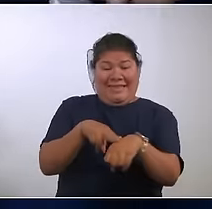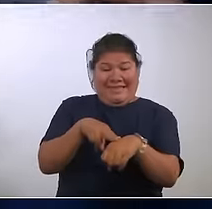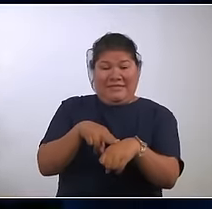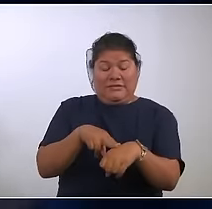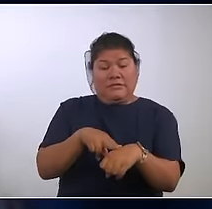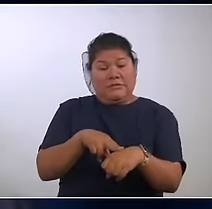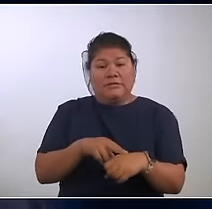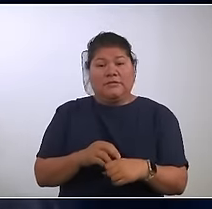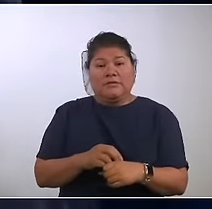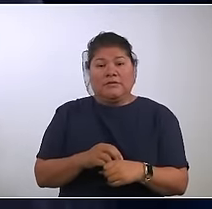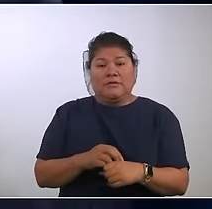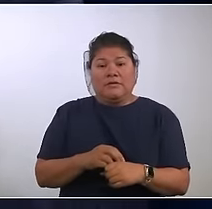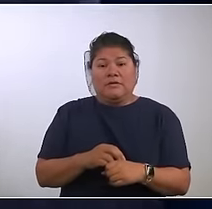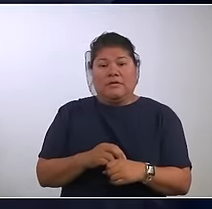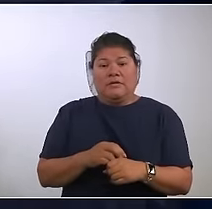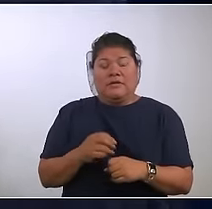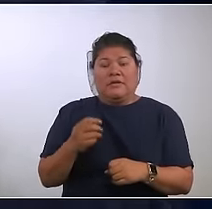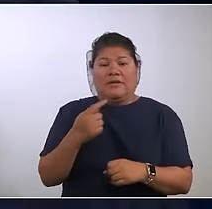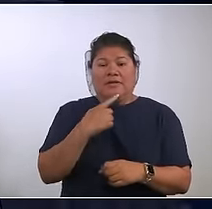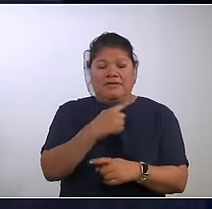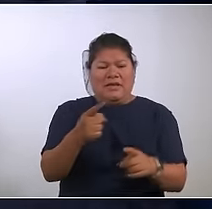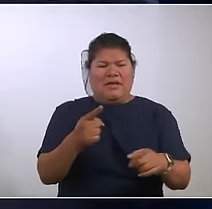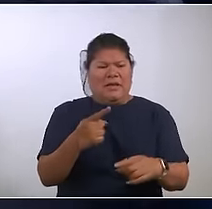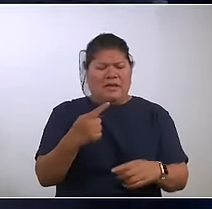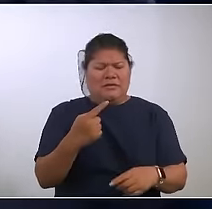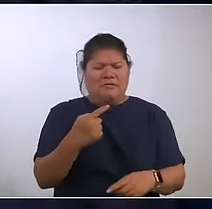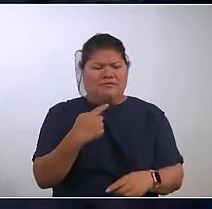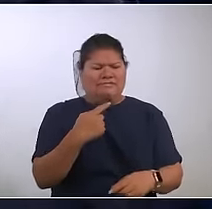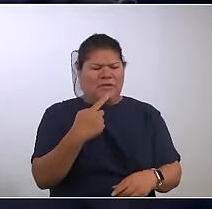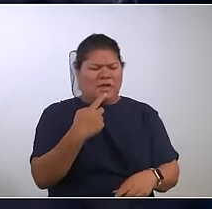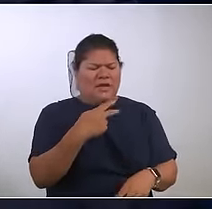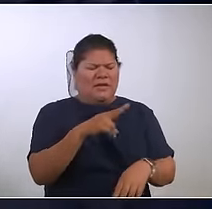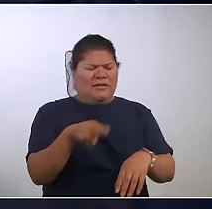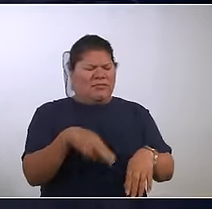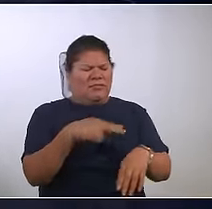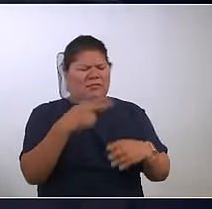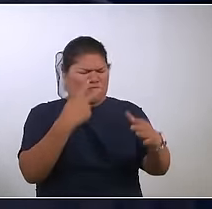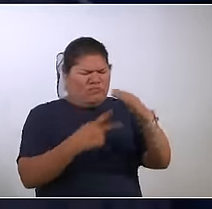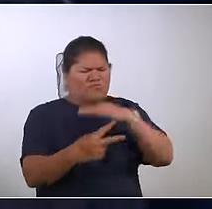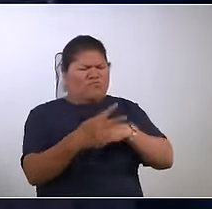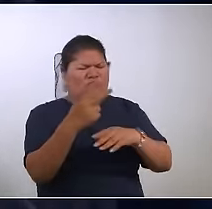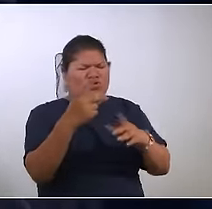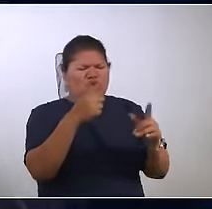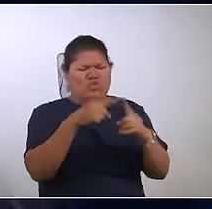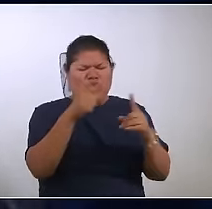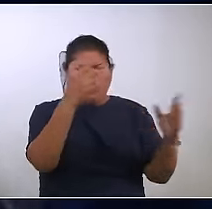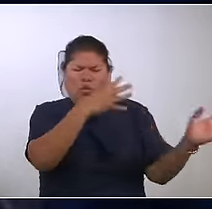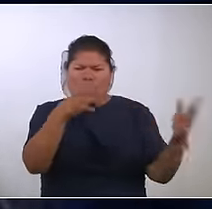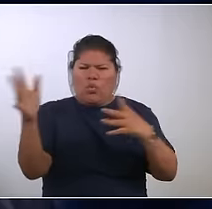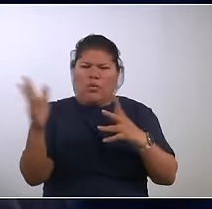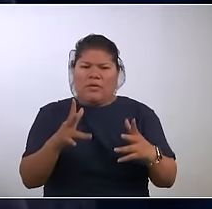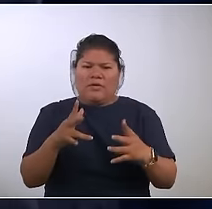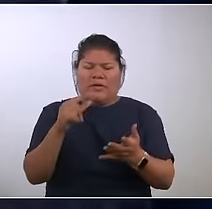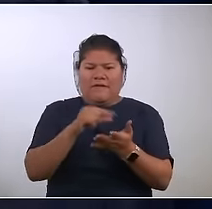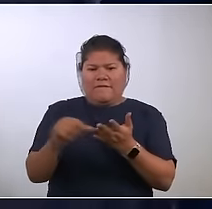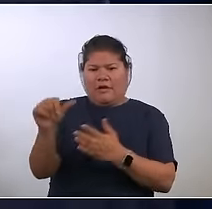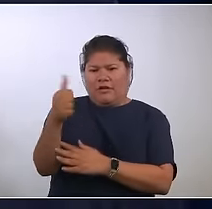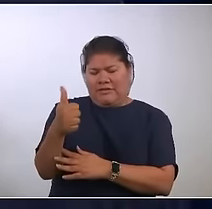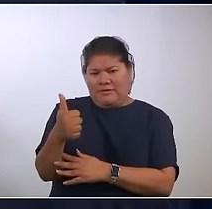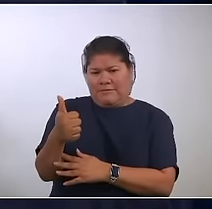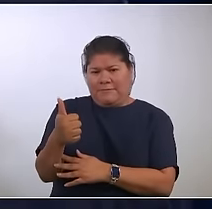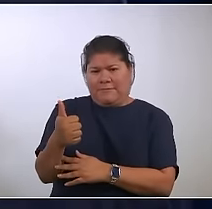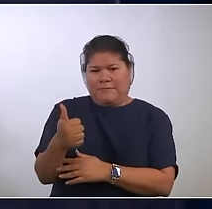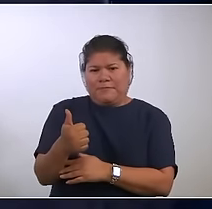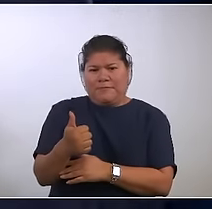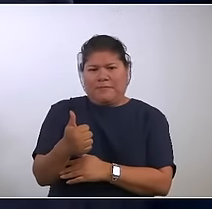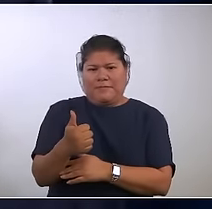this nation, y entonces le dice, profetiza al viento, and then he says, prophesy to the wind. Versículo 10, verse